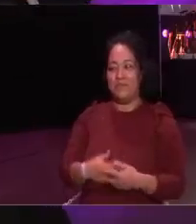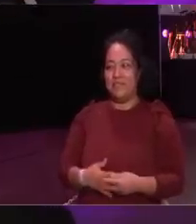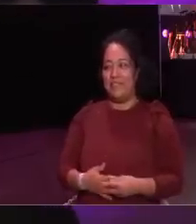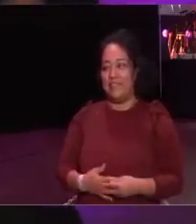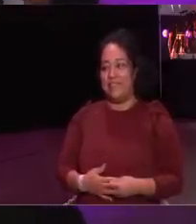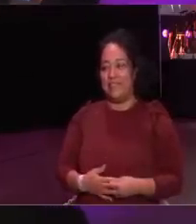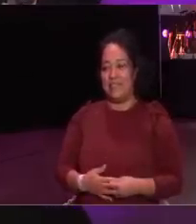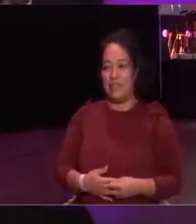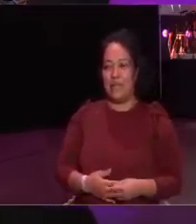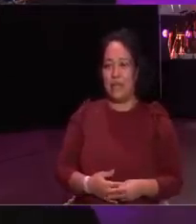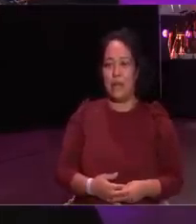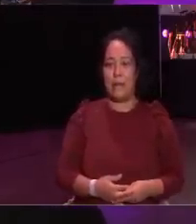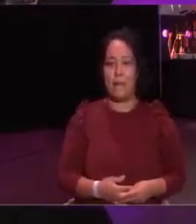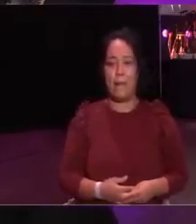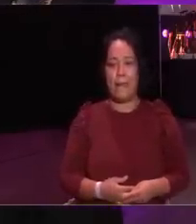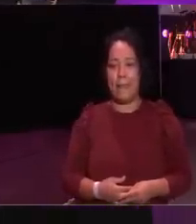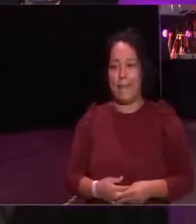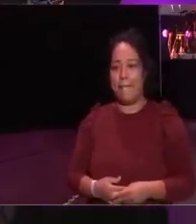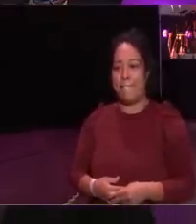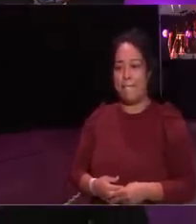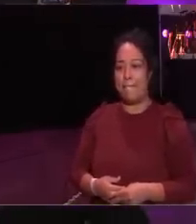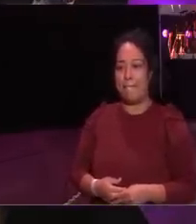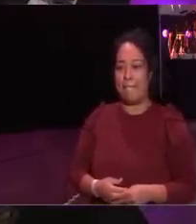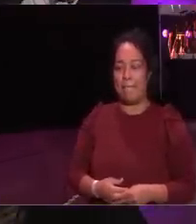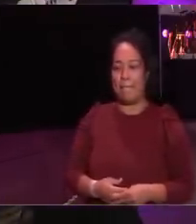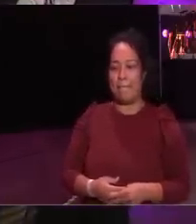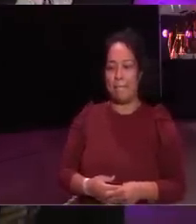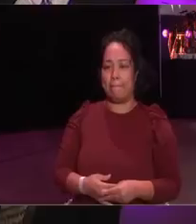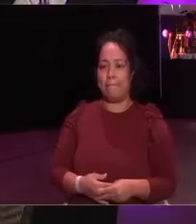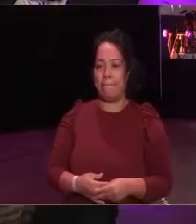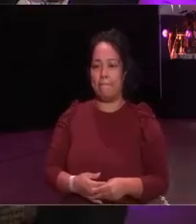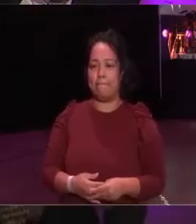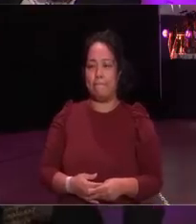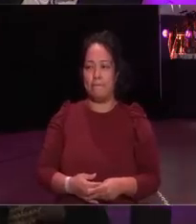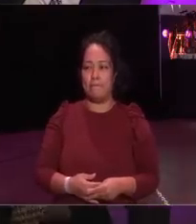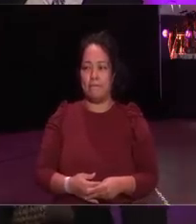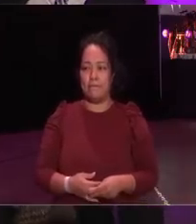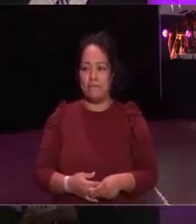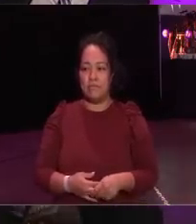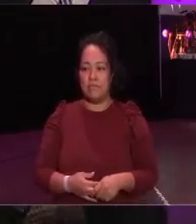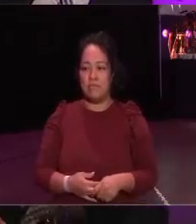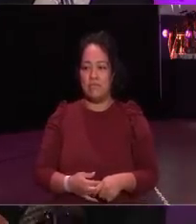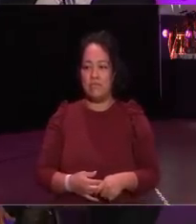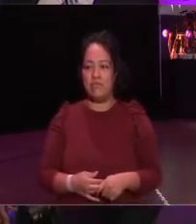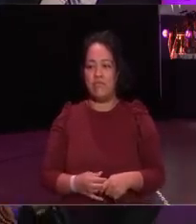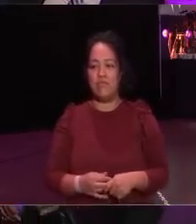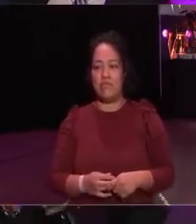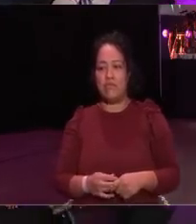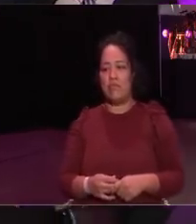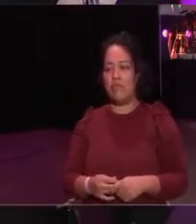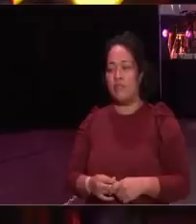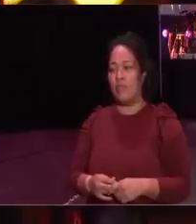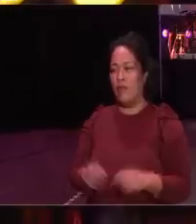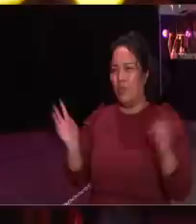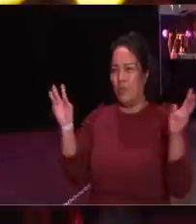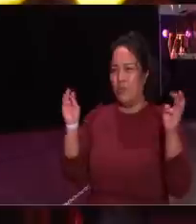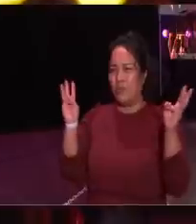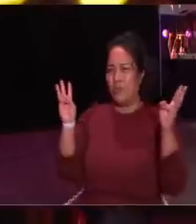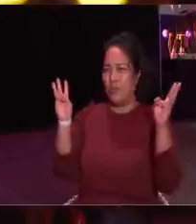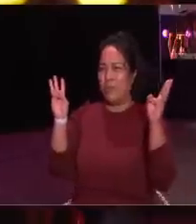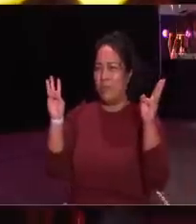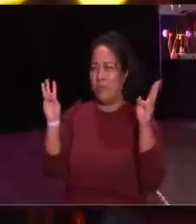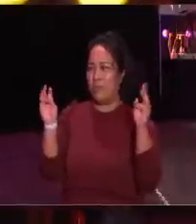Es increíble escuchar hoy en día las cosas que apasionan a la gente. It is incredible to think of